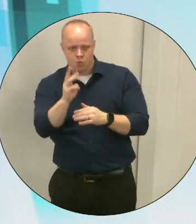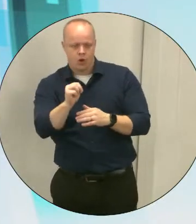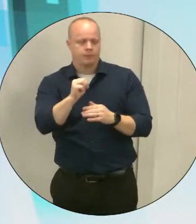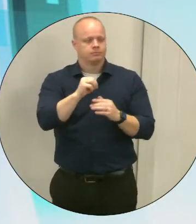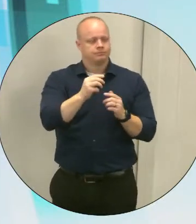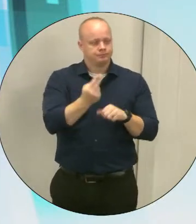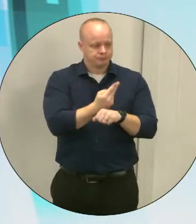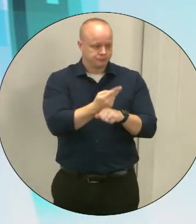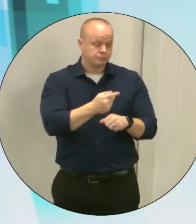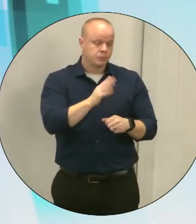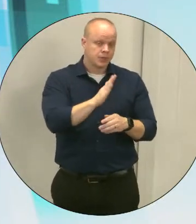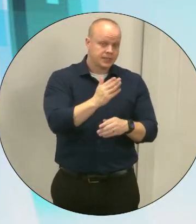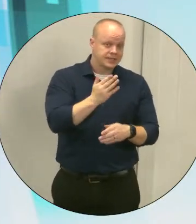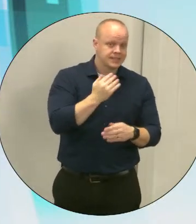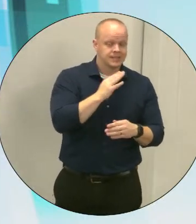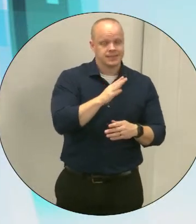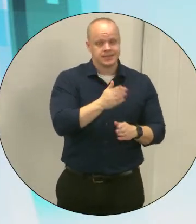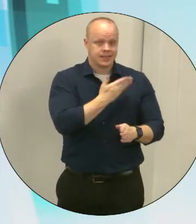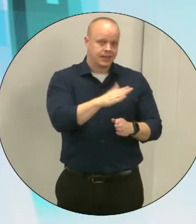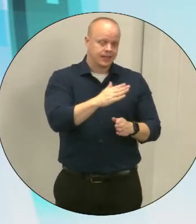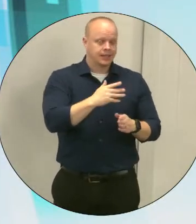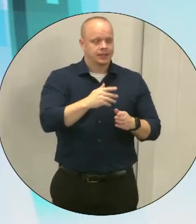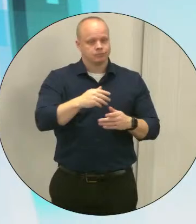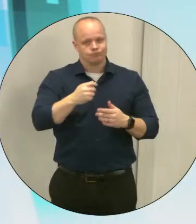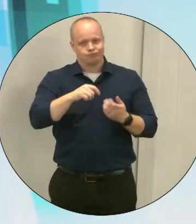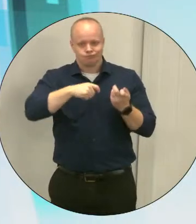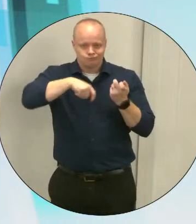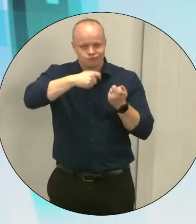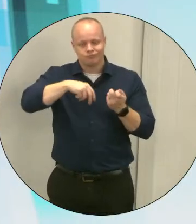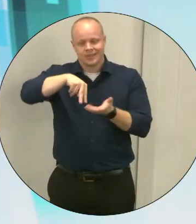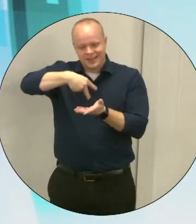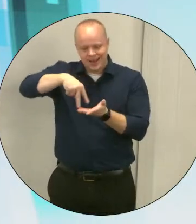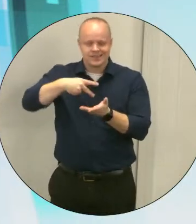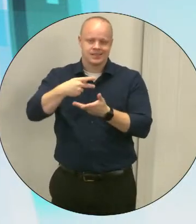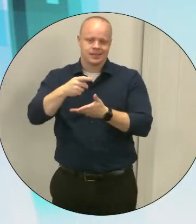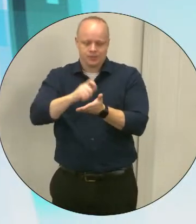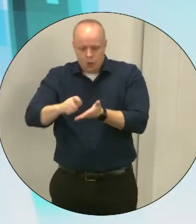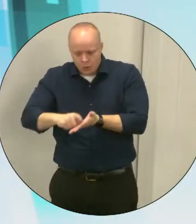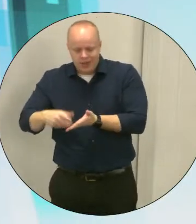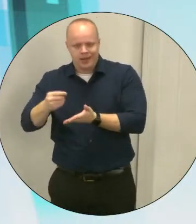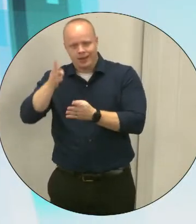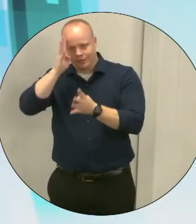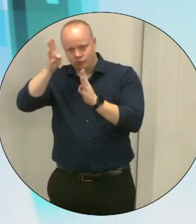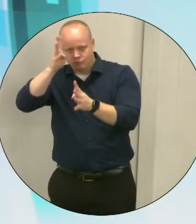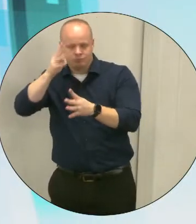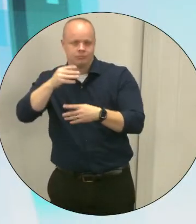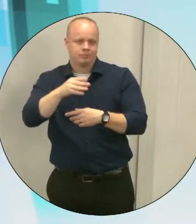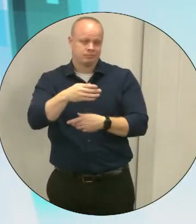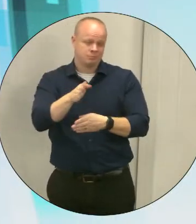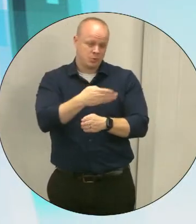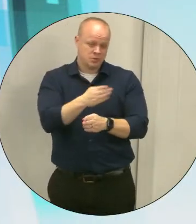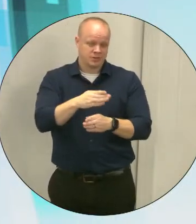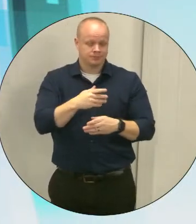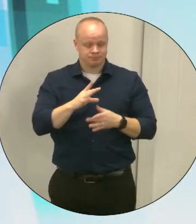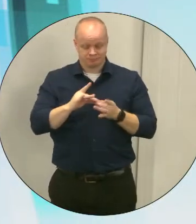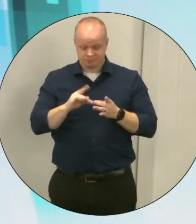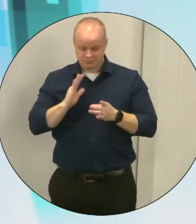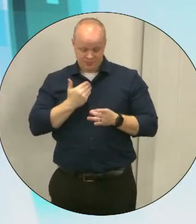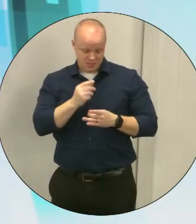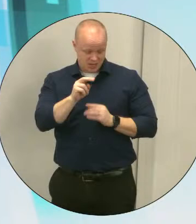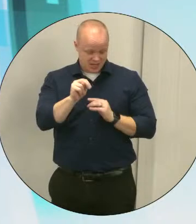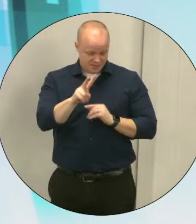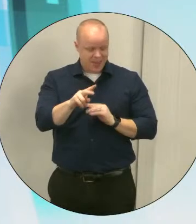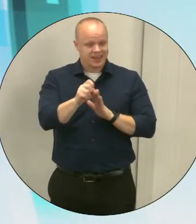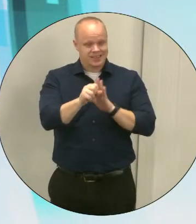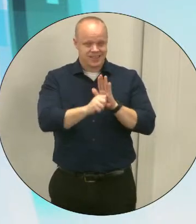modalities such as singing, playing instruments, dancing, reading, notating, and creating music. As stated in our very own Nevada State Music Standards,